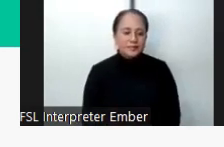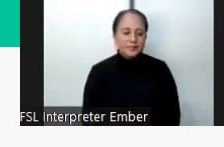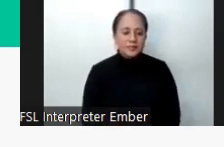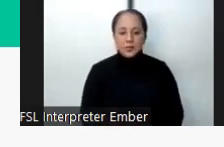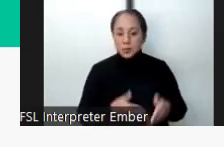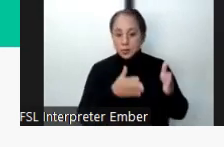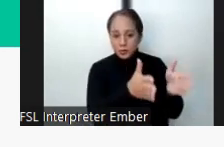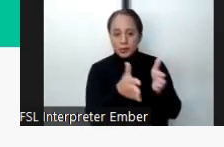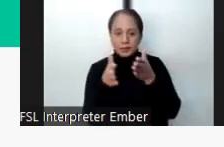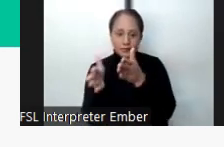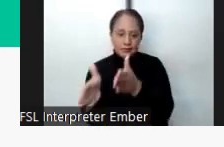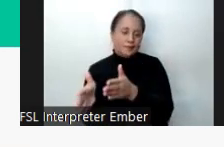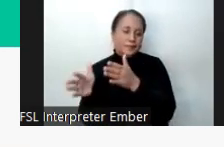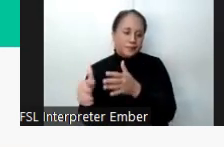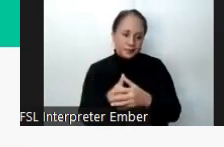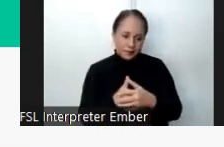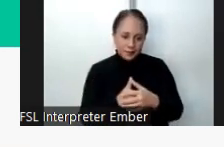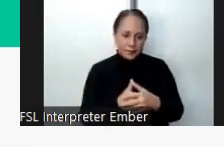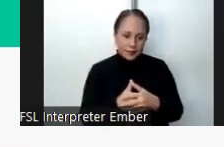For the methodology,